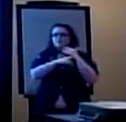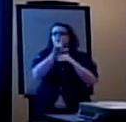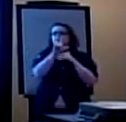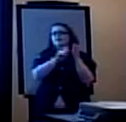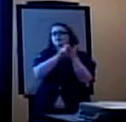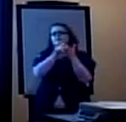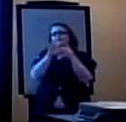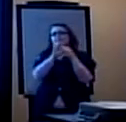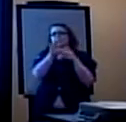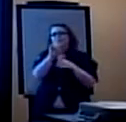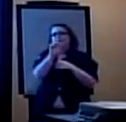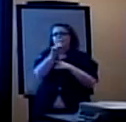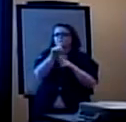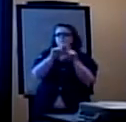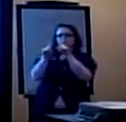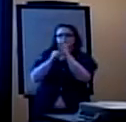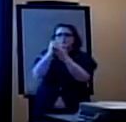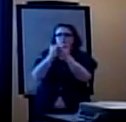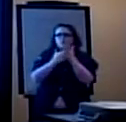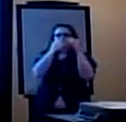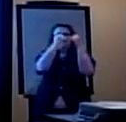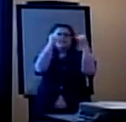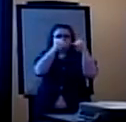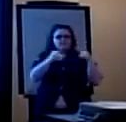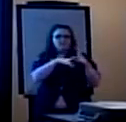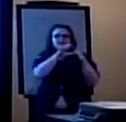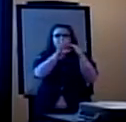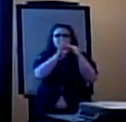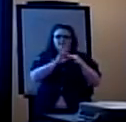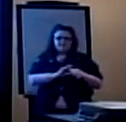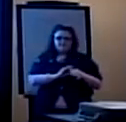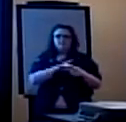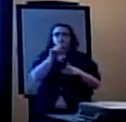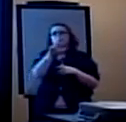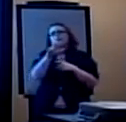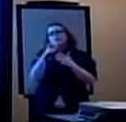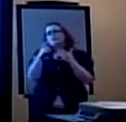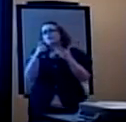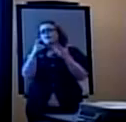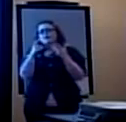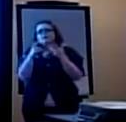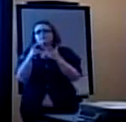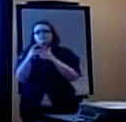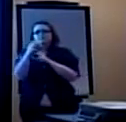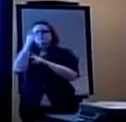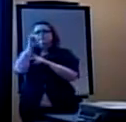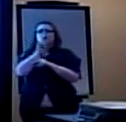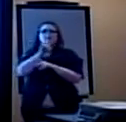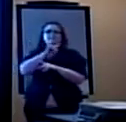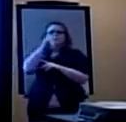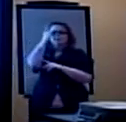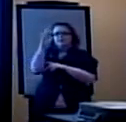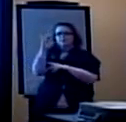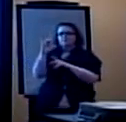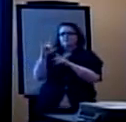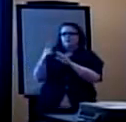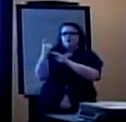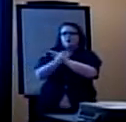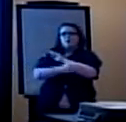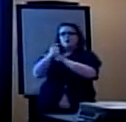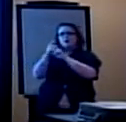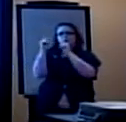Ontario, providing links for all the resources that people can use. Or even the use of artificial intelligence now, like AutoTutor, that actually